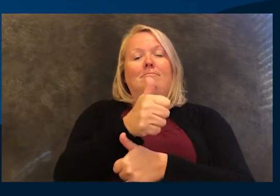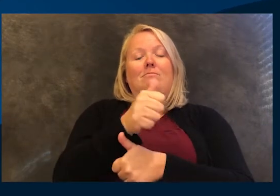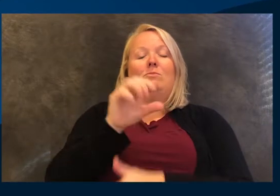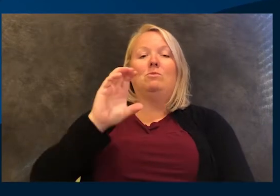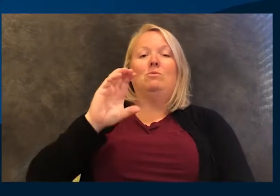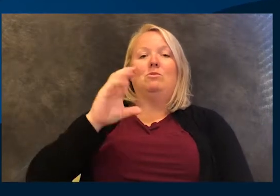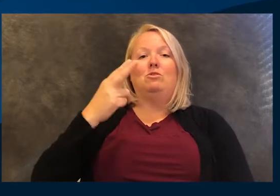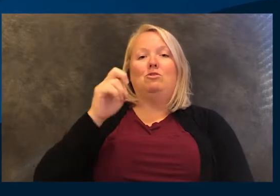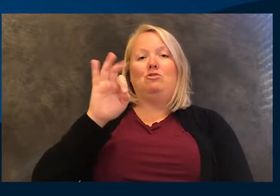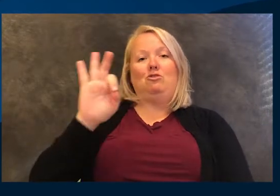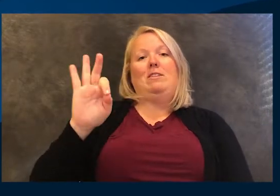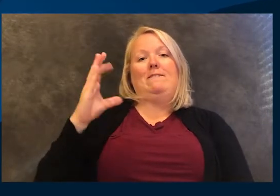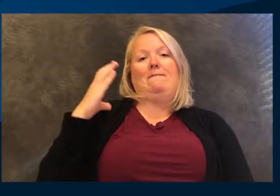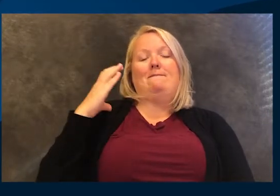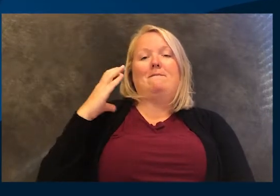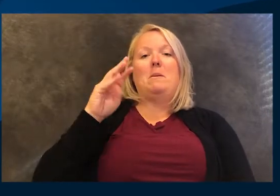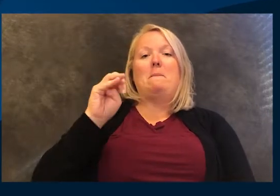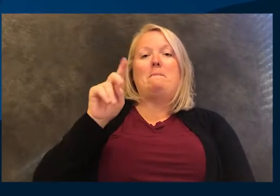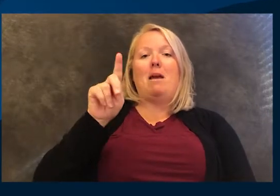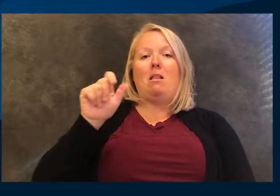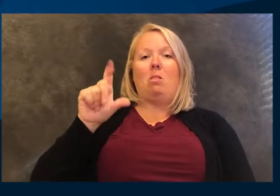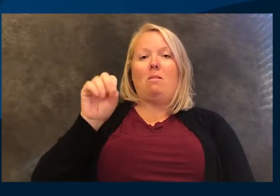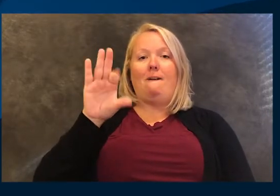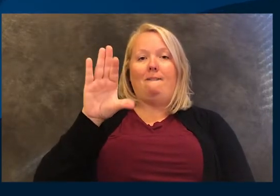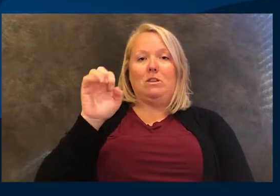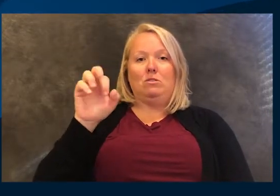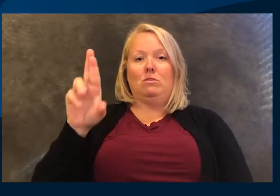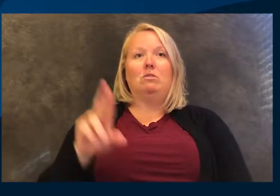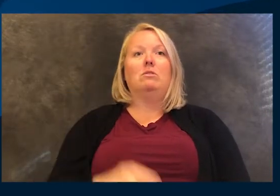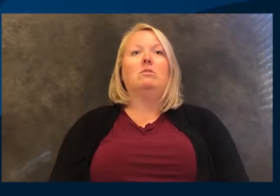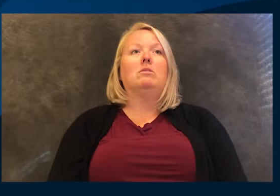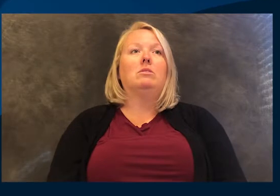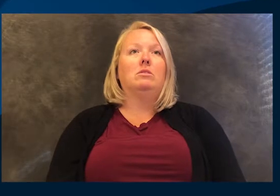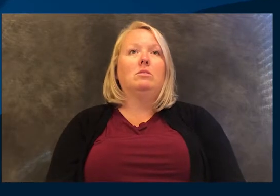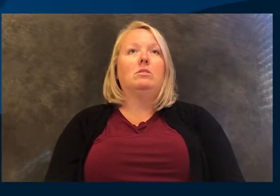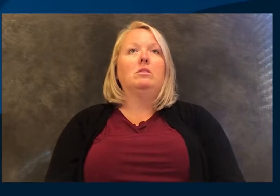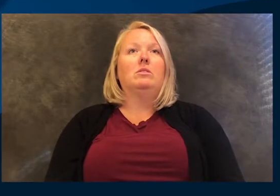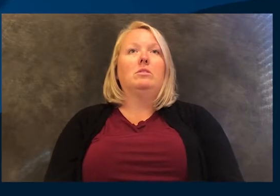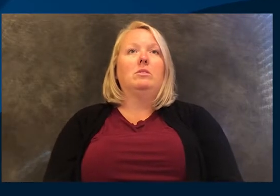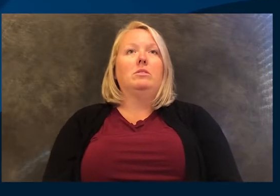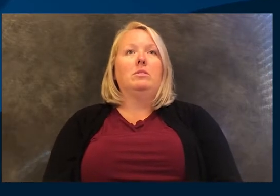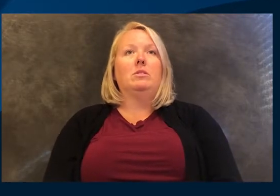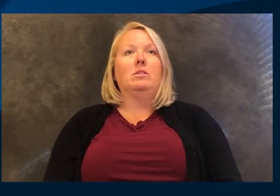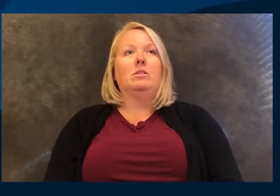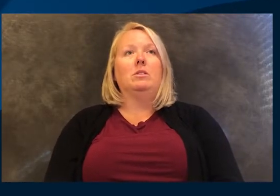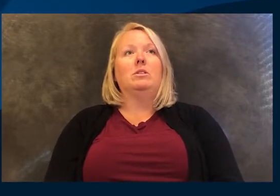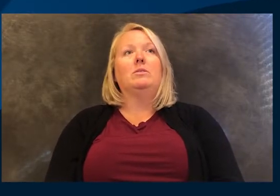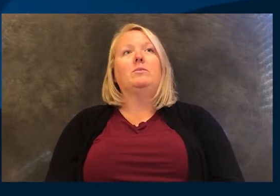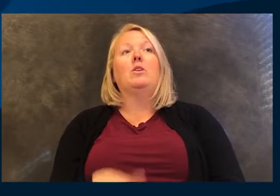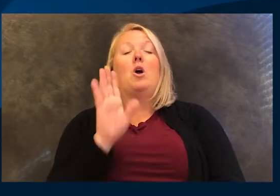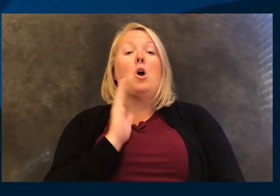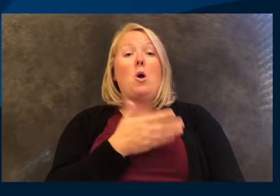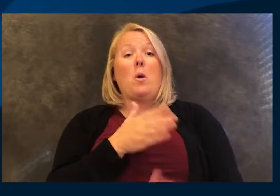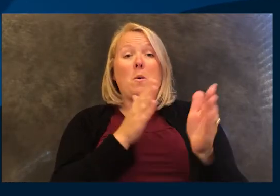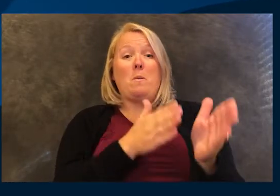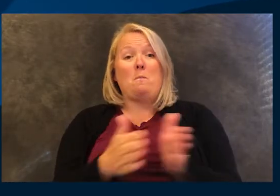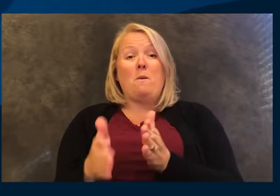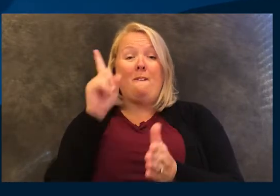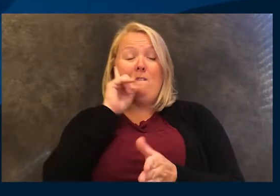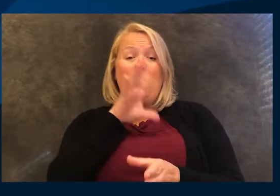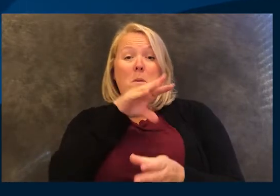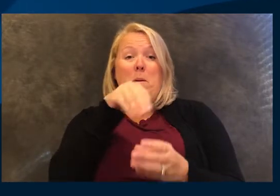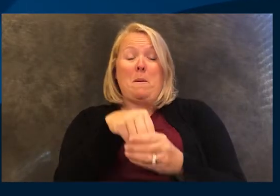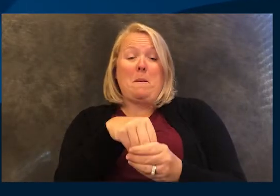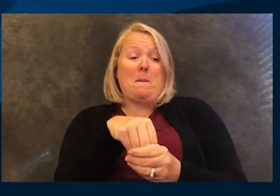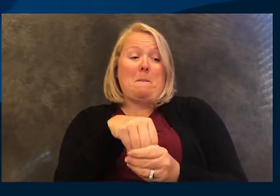So thanks, Tony. I'm going to talk a little bit about our operational preparedness for our inpatient capacity. And I think people have